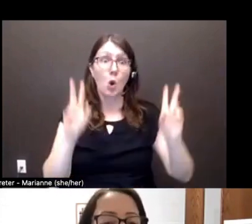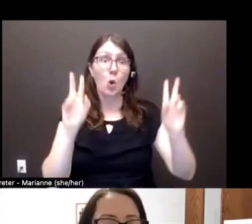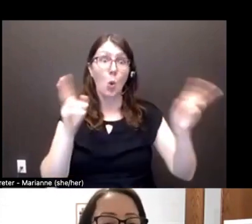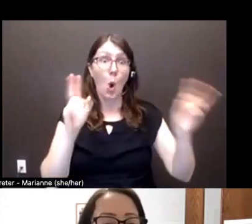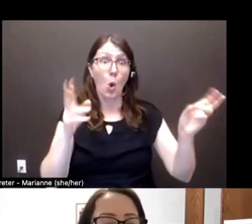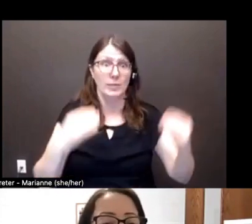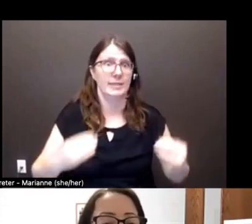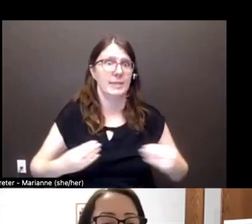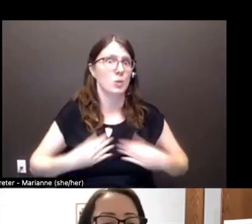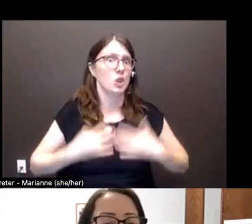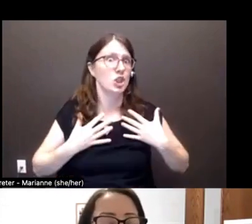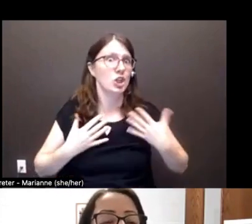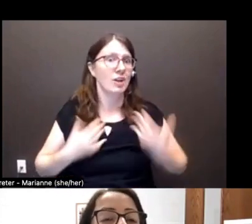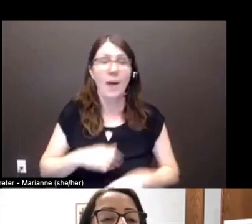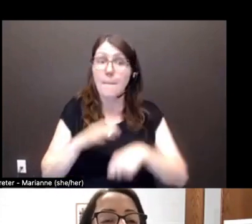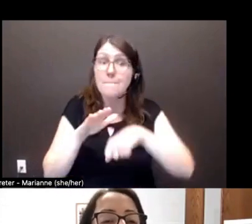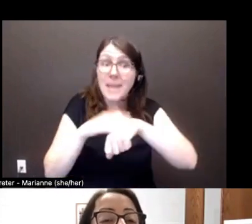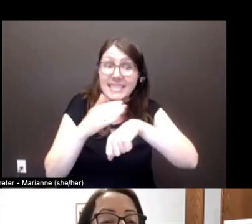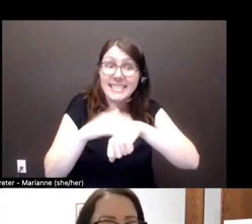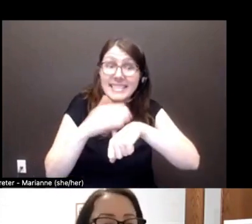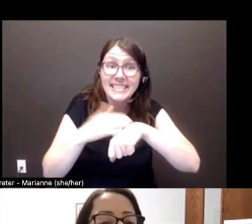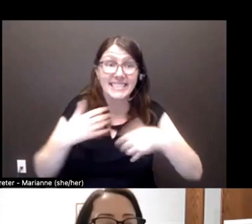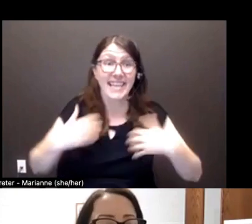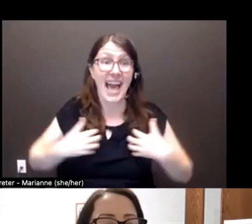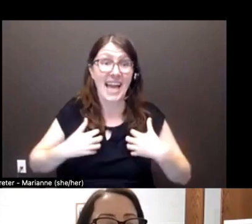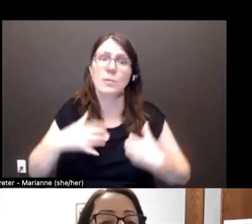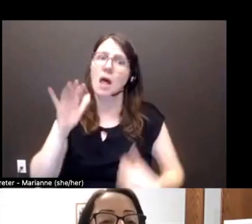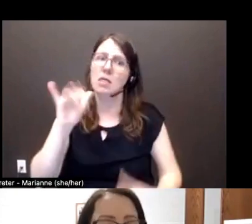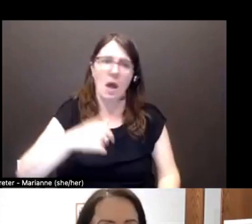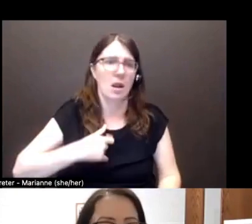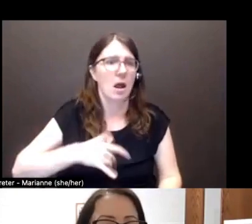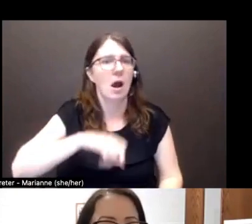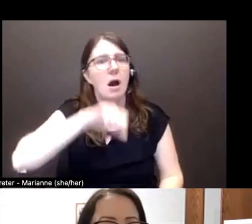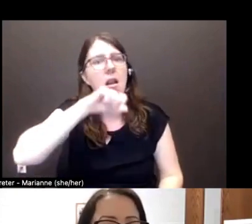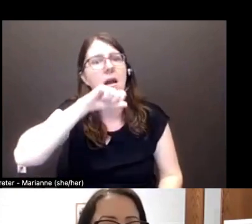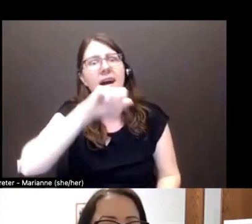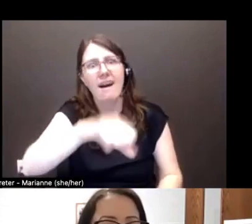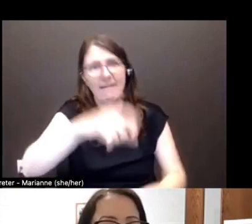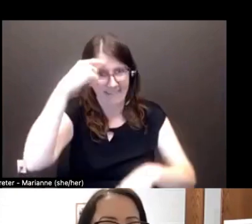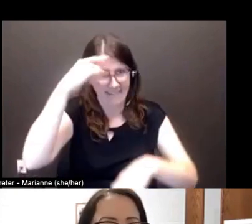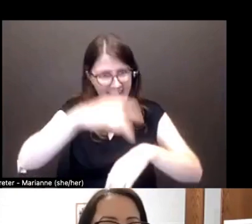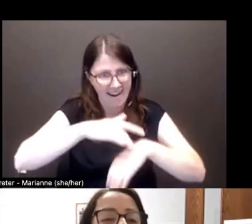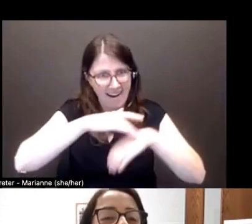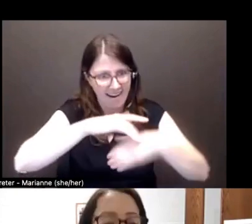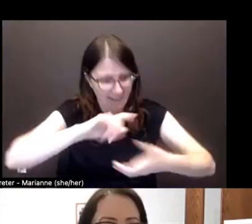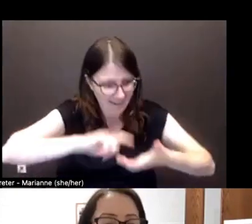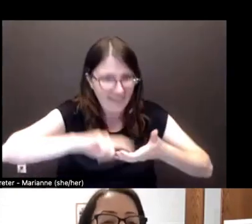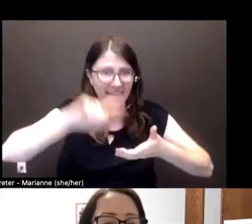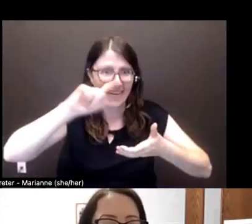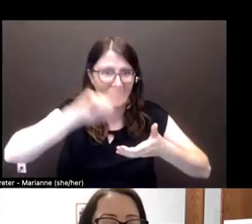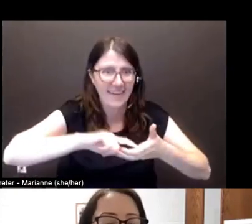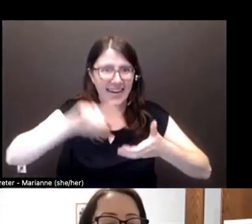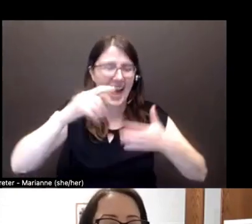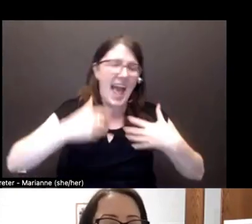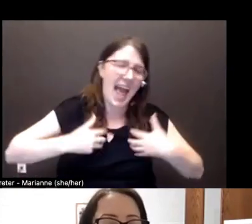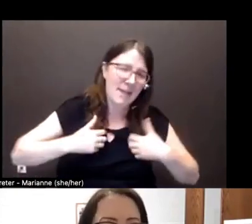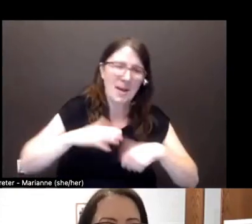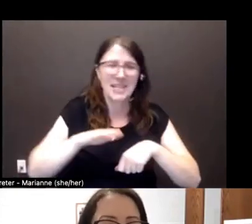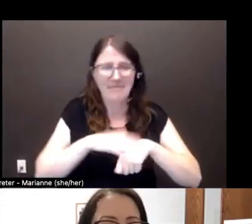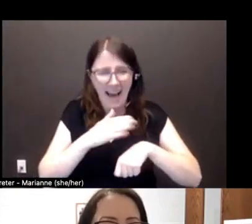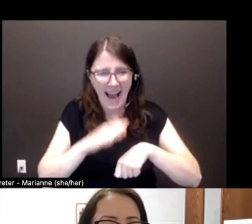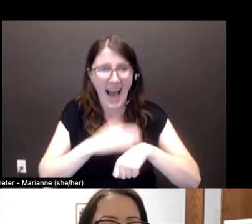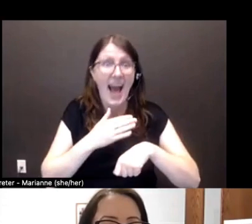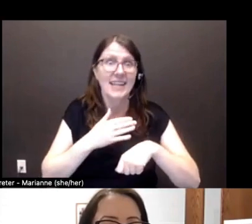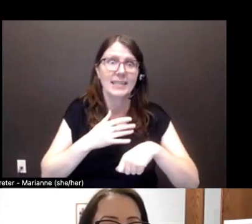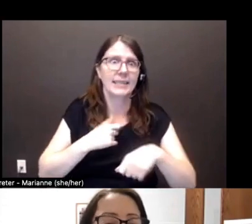animals. That's my pet peeve. I would spend hours looking at that. But it is engaging in a way. And yes, it can take up your